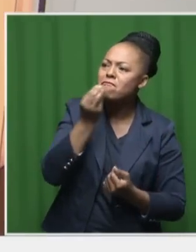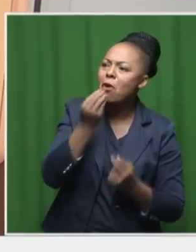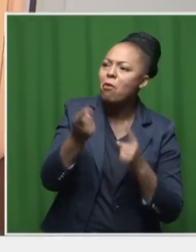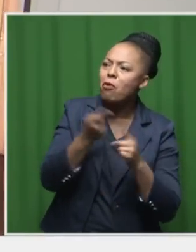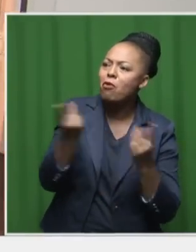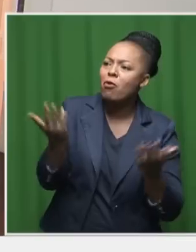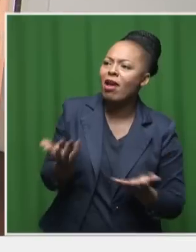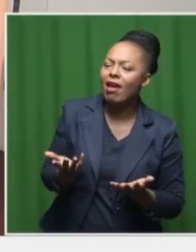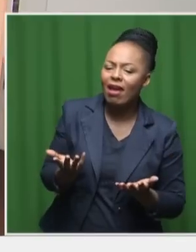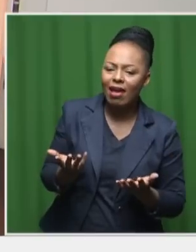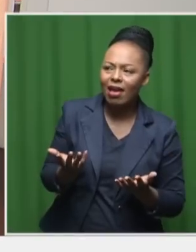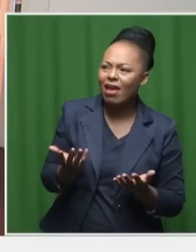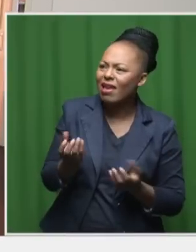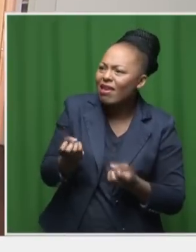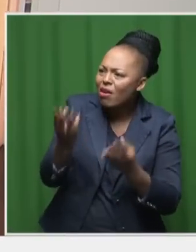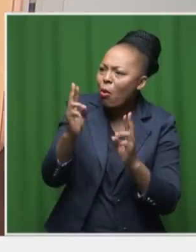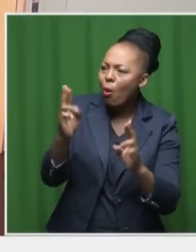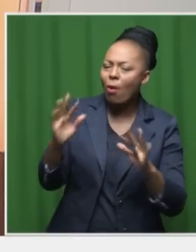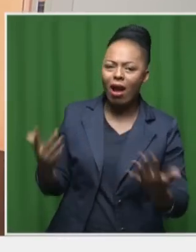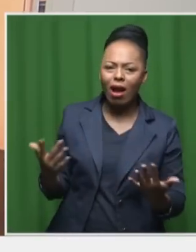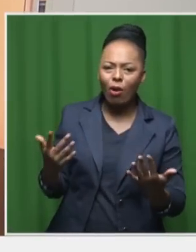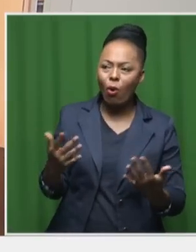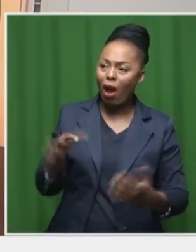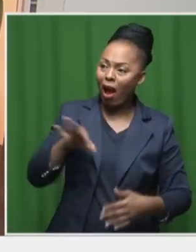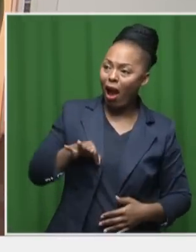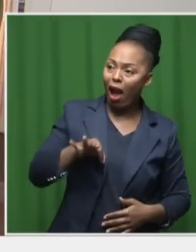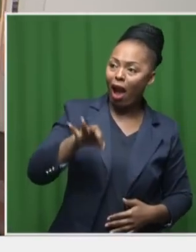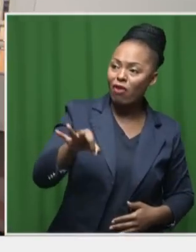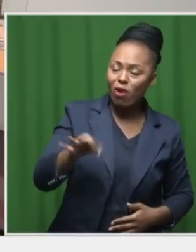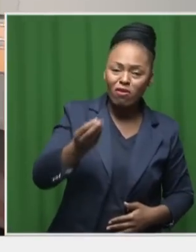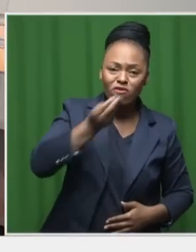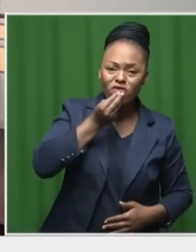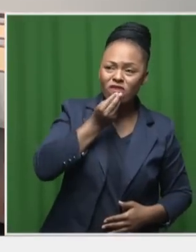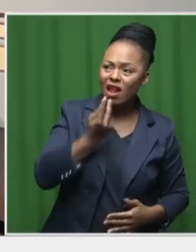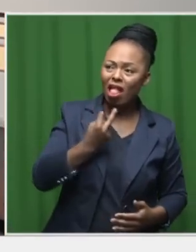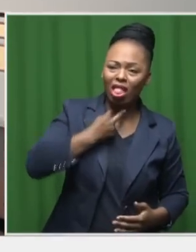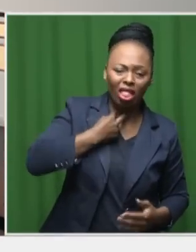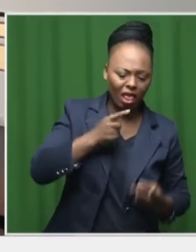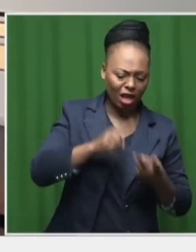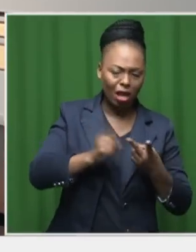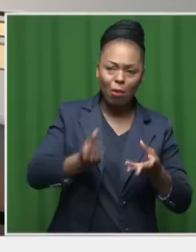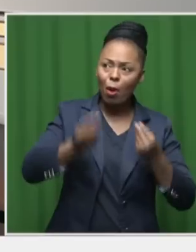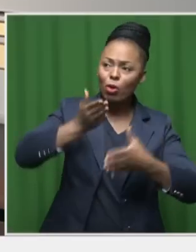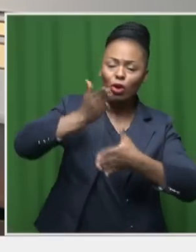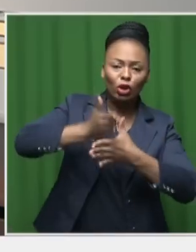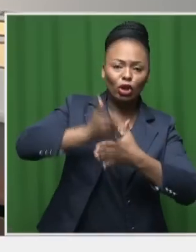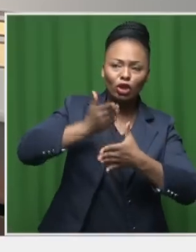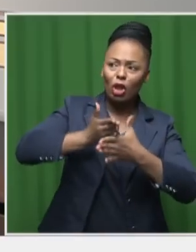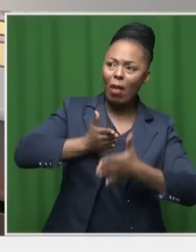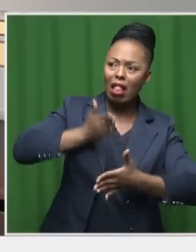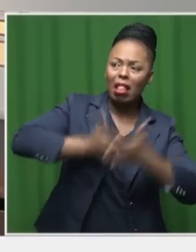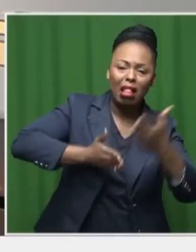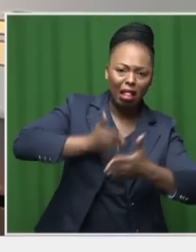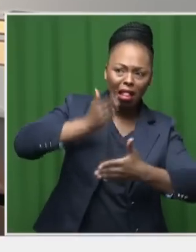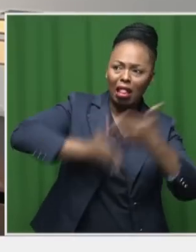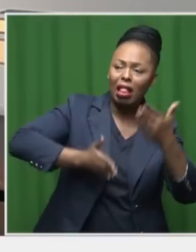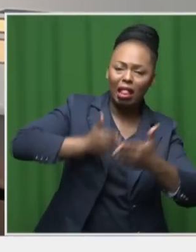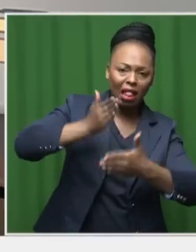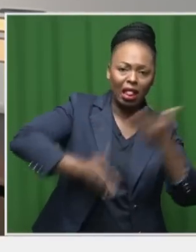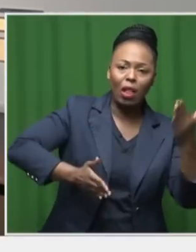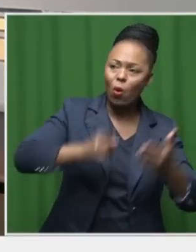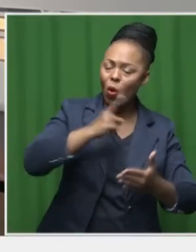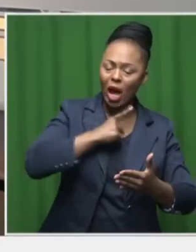They cannot afford the food because it is unaffordable. They cannot find a job because the unemployment rate is at